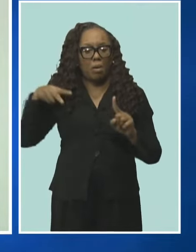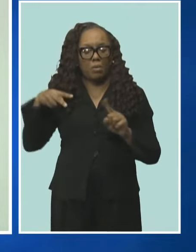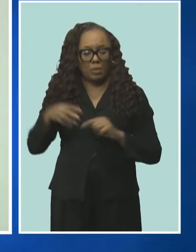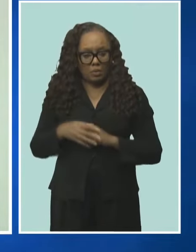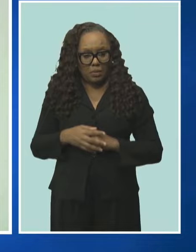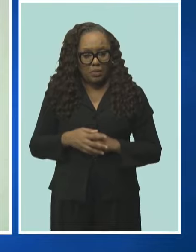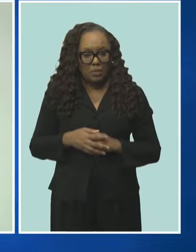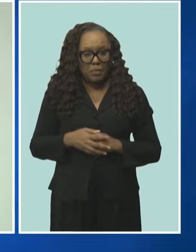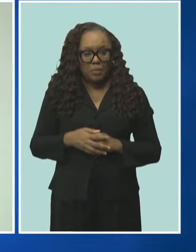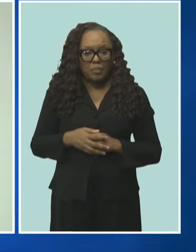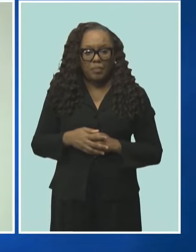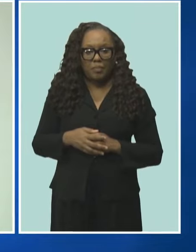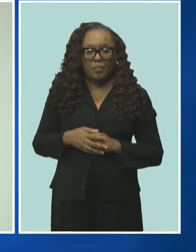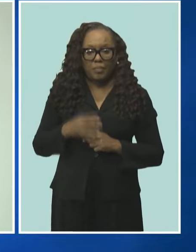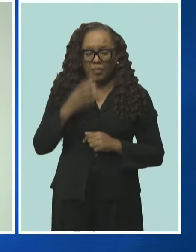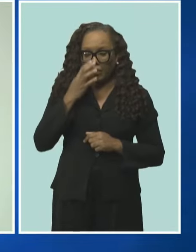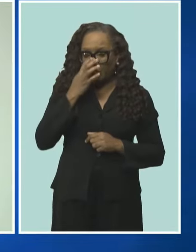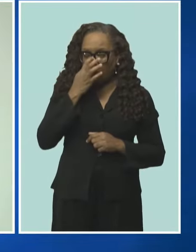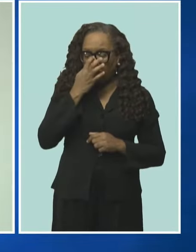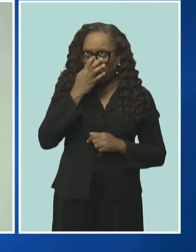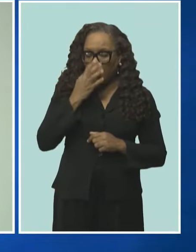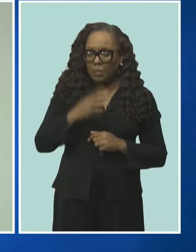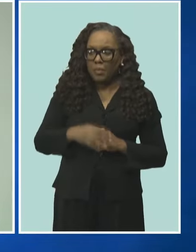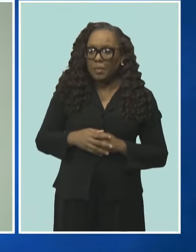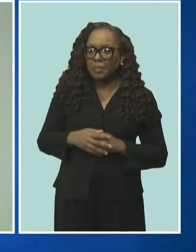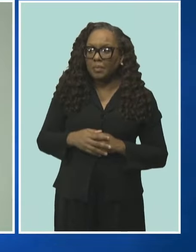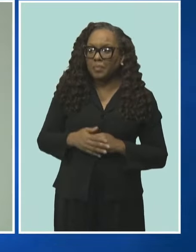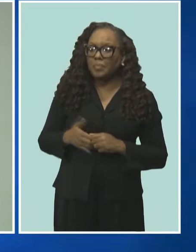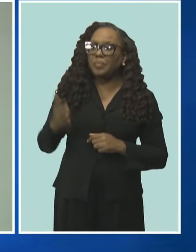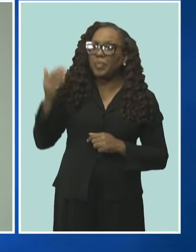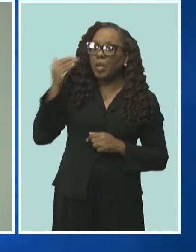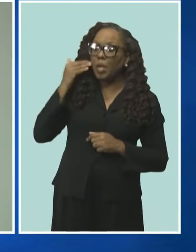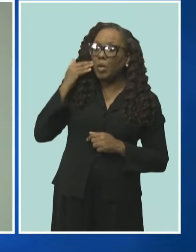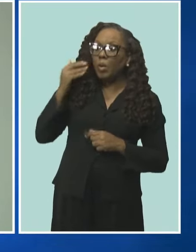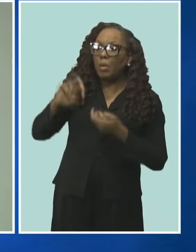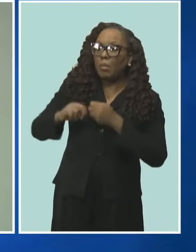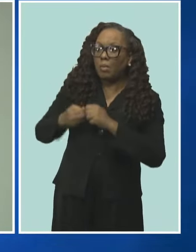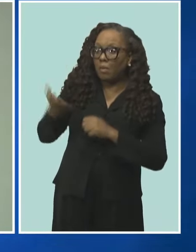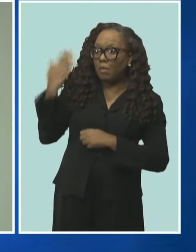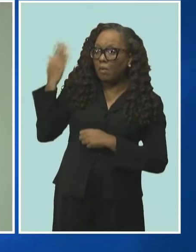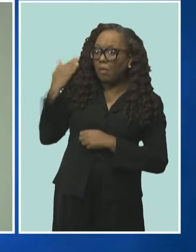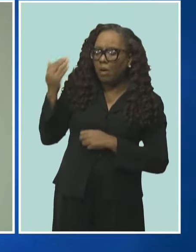service had raised this as an issue before, but are prank calls still a problem?